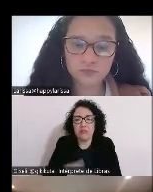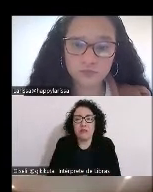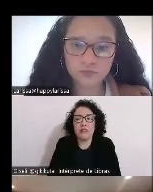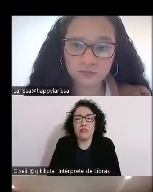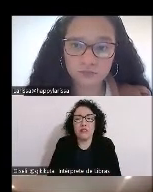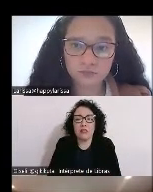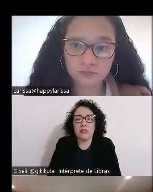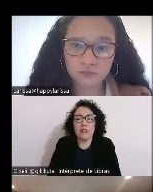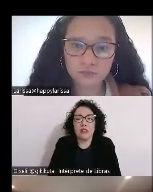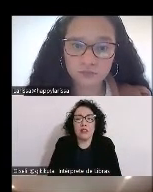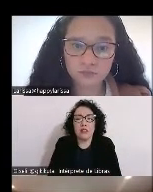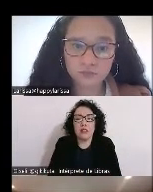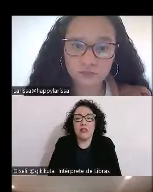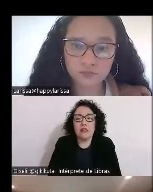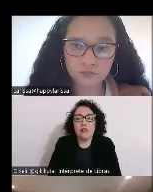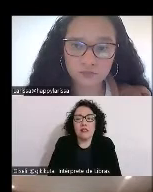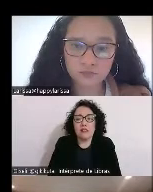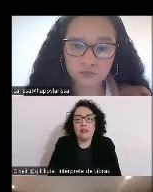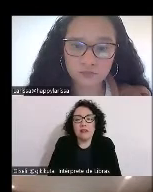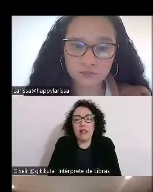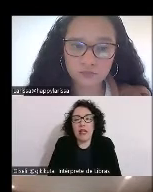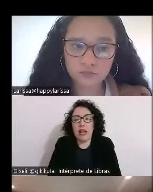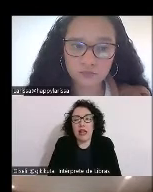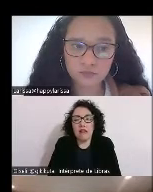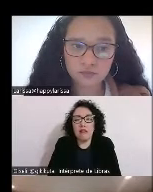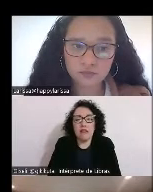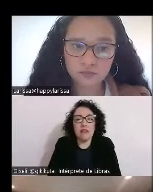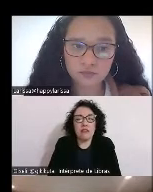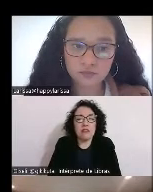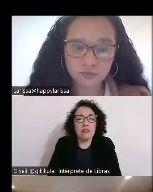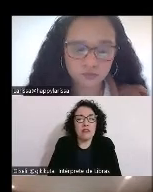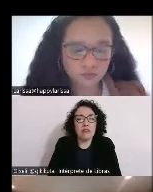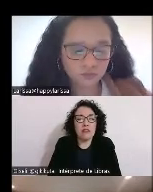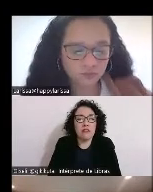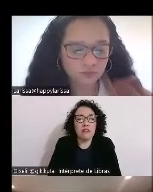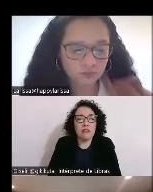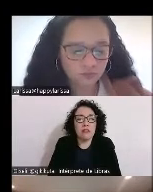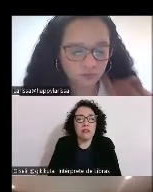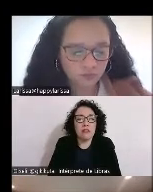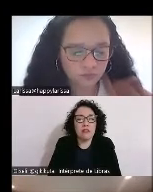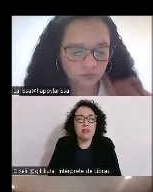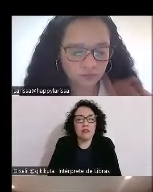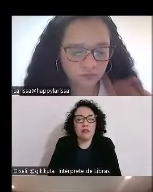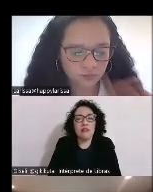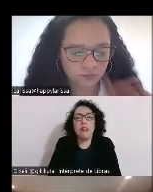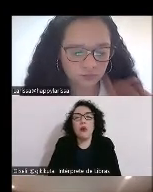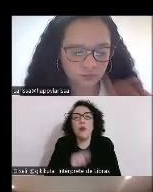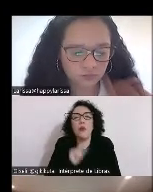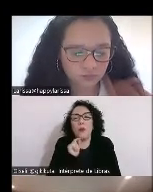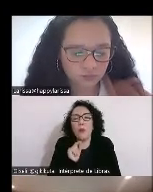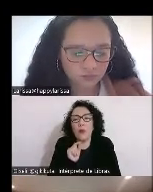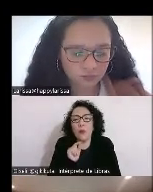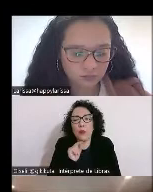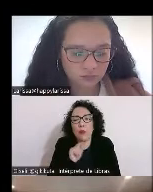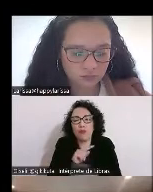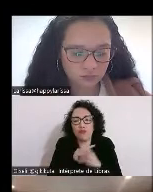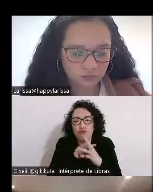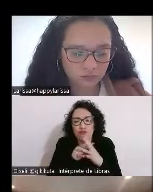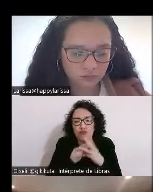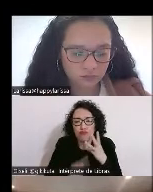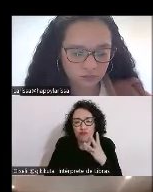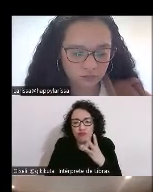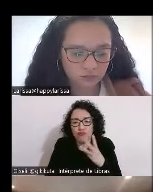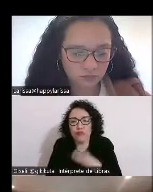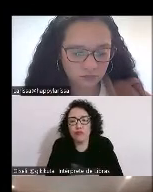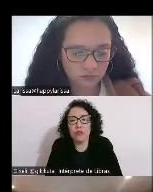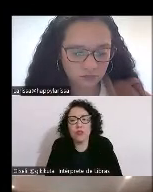school-wide enrichment model is based on two theories. One is called the three-ring conception of giftedness. It talks